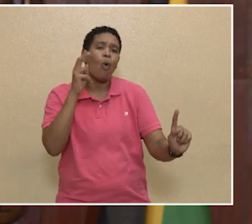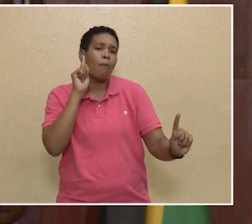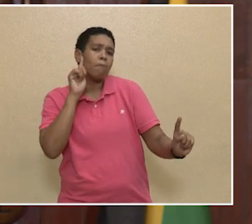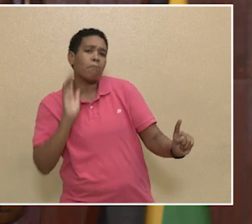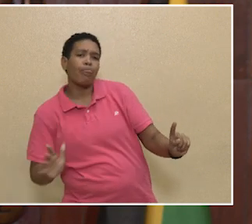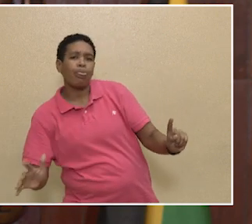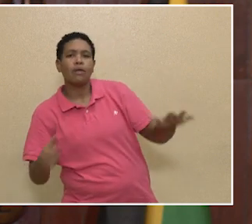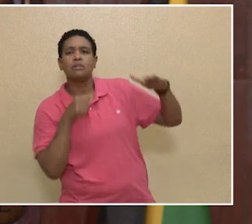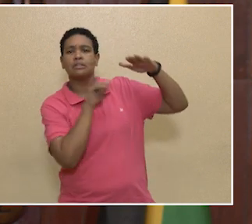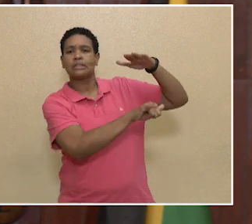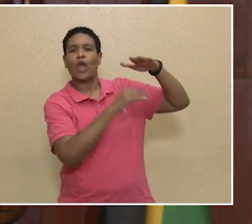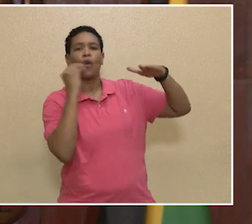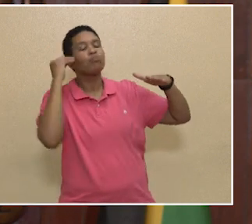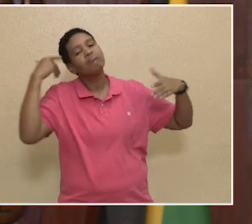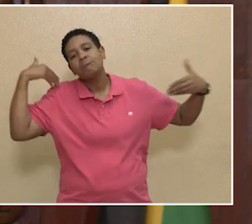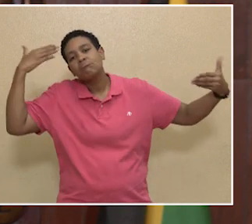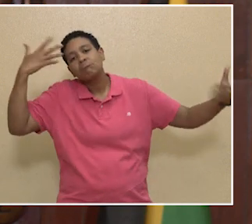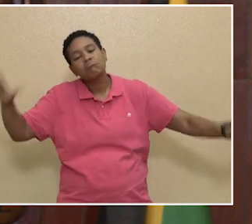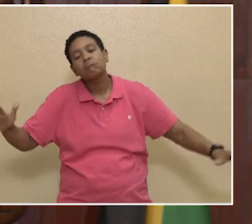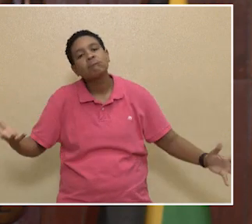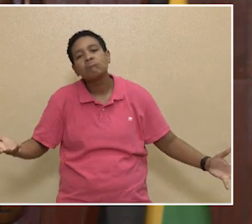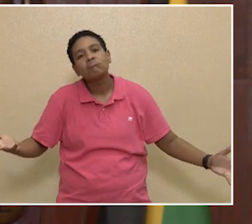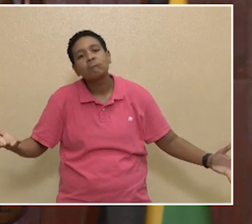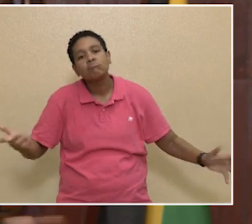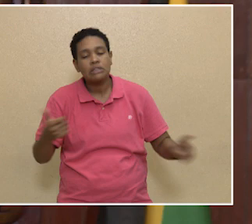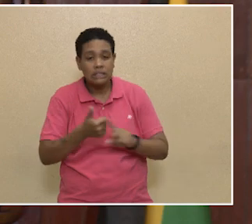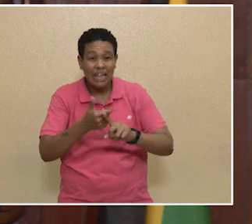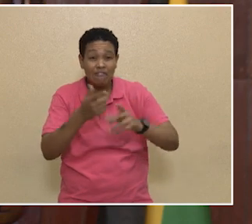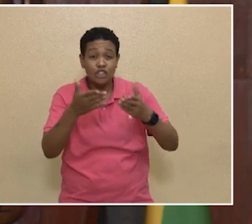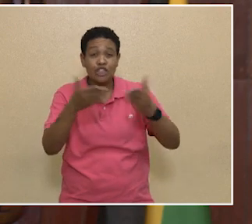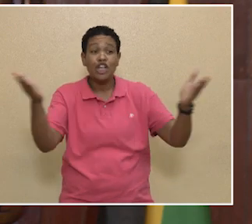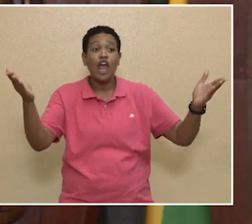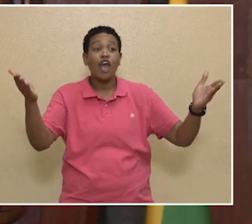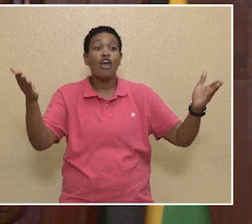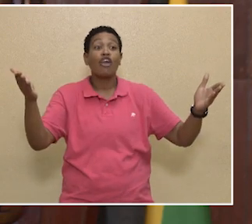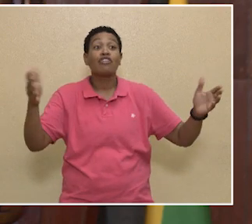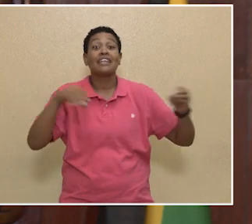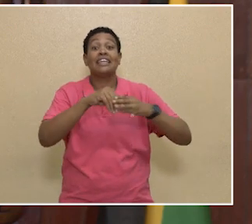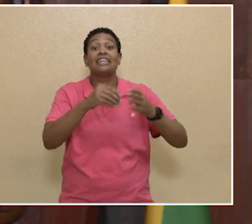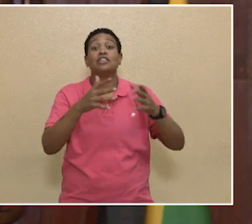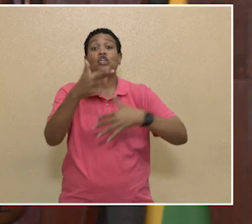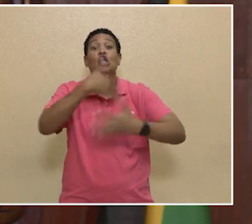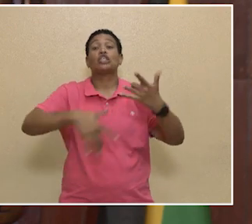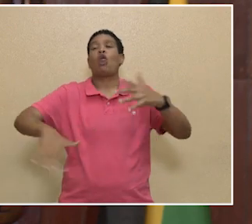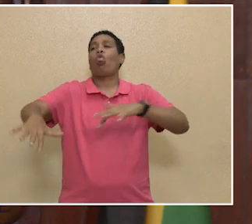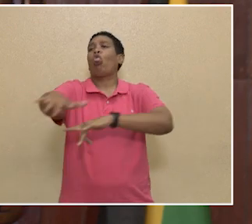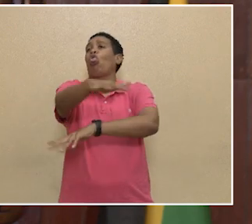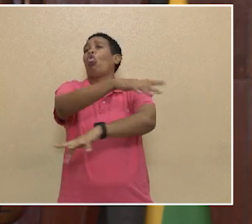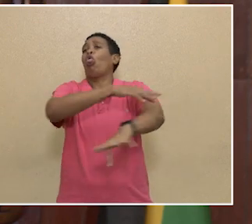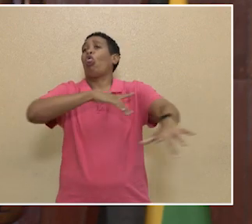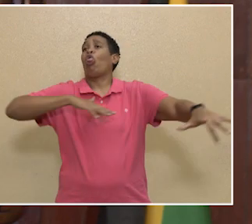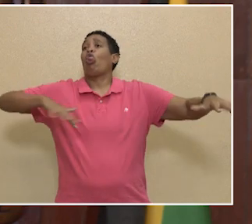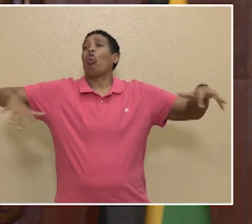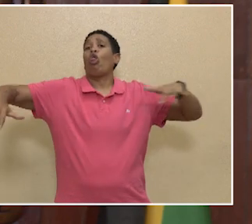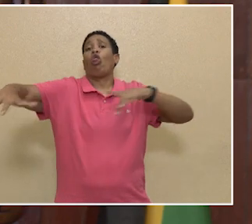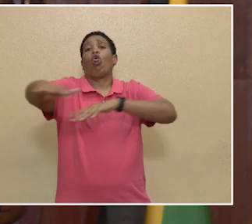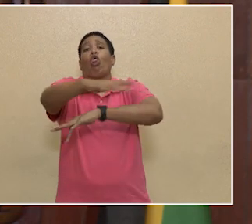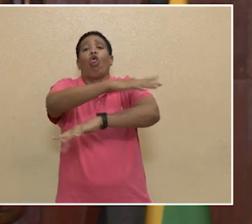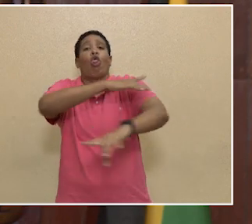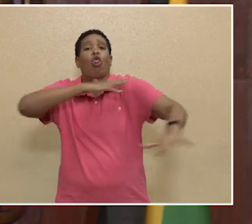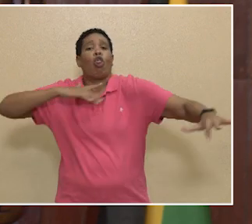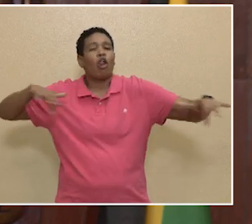rules. And therefore, they are generally abroad in the society. They are within the country, moving